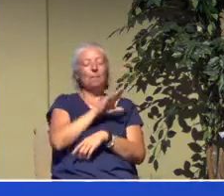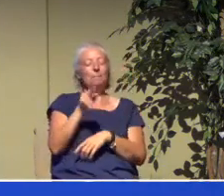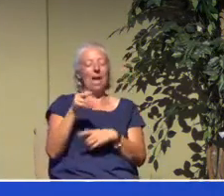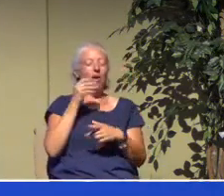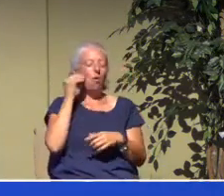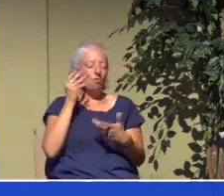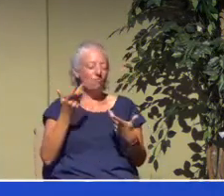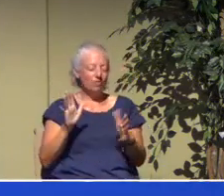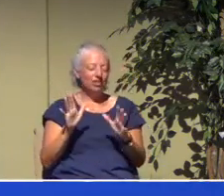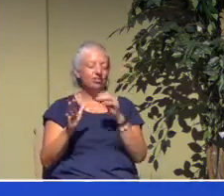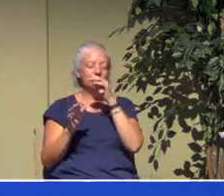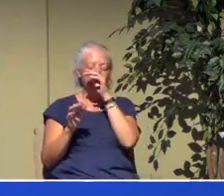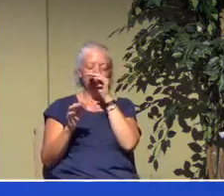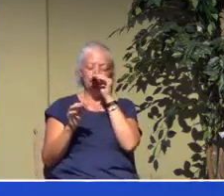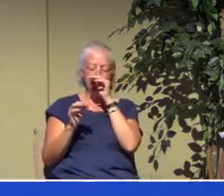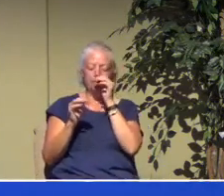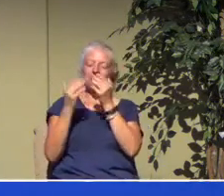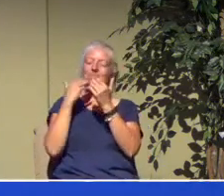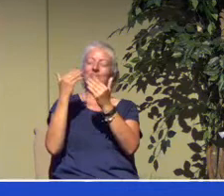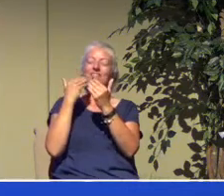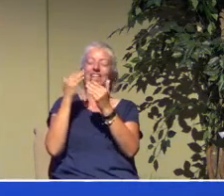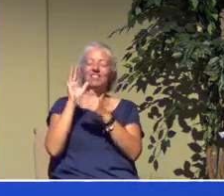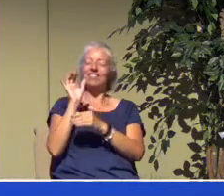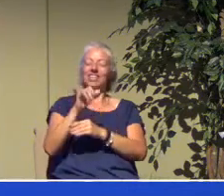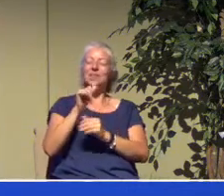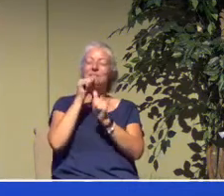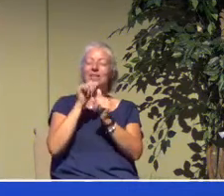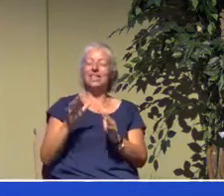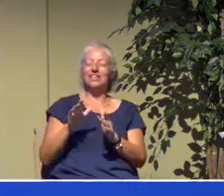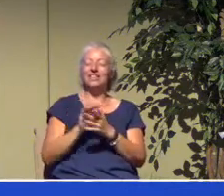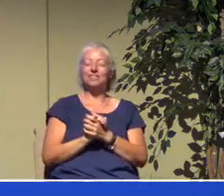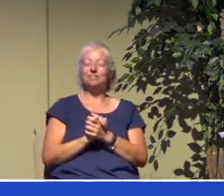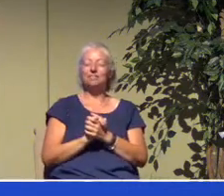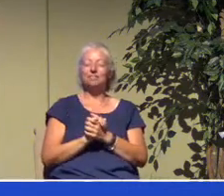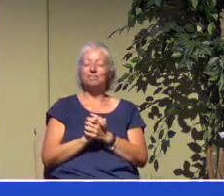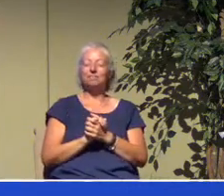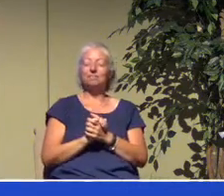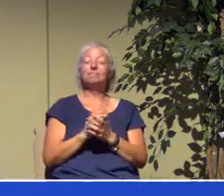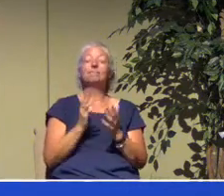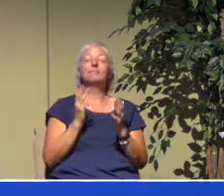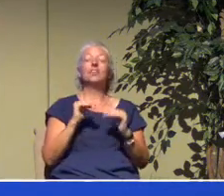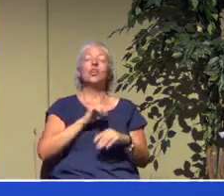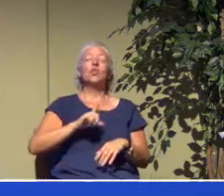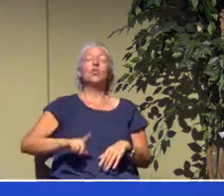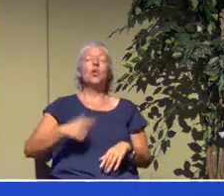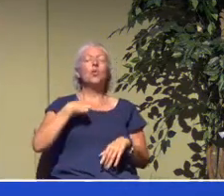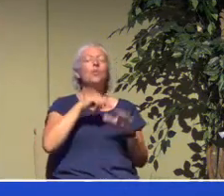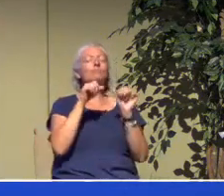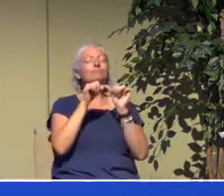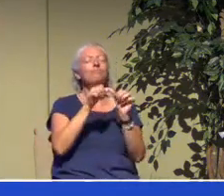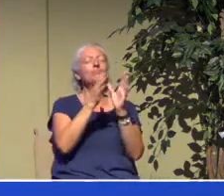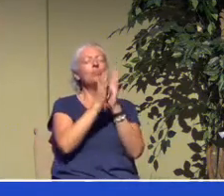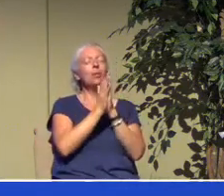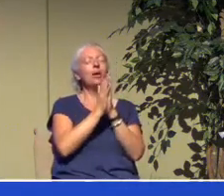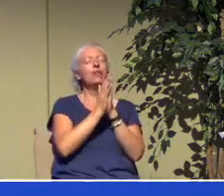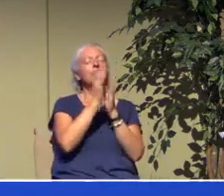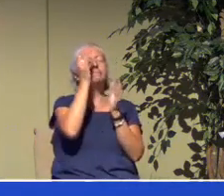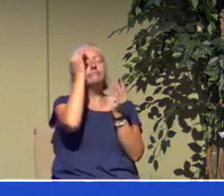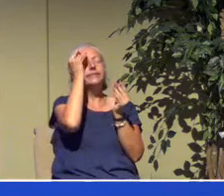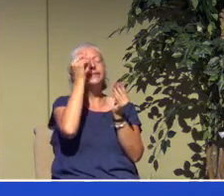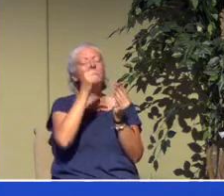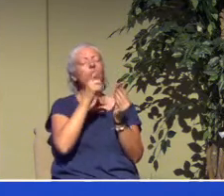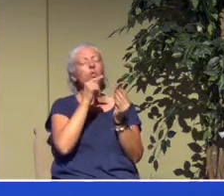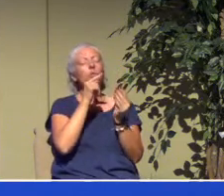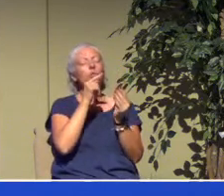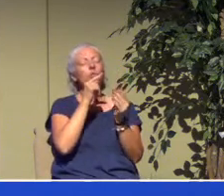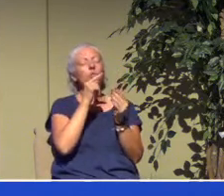it's just a blessing and we're just so thankful. Lord, we just continue to lift up those that you can see